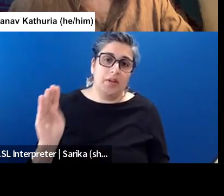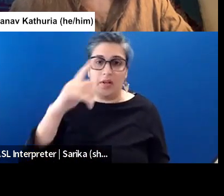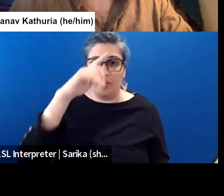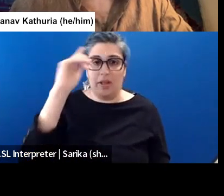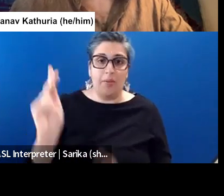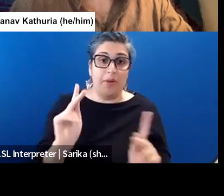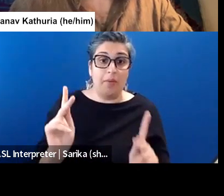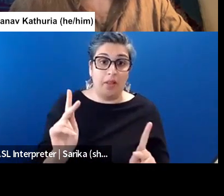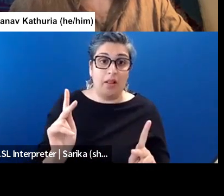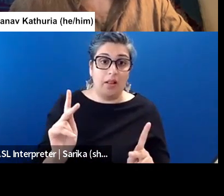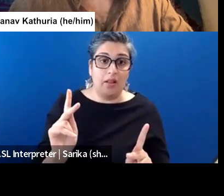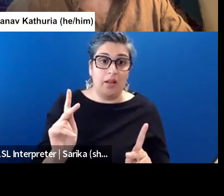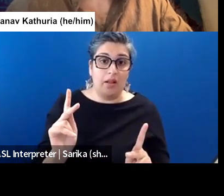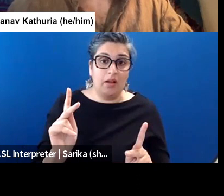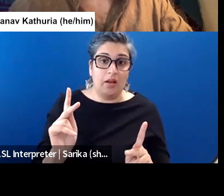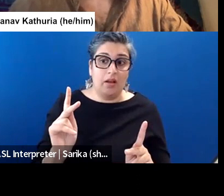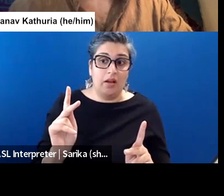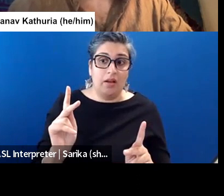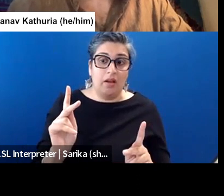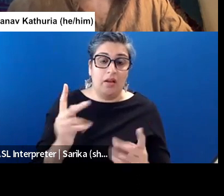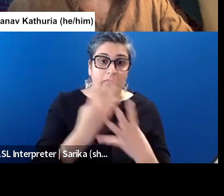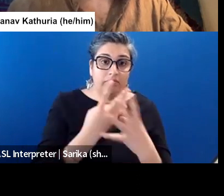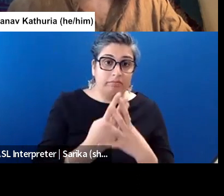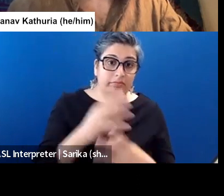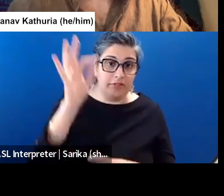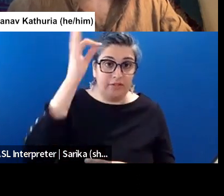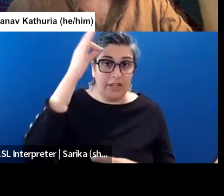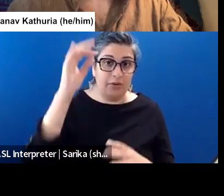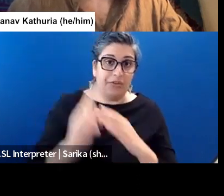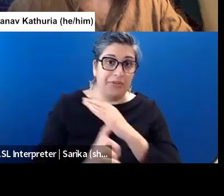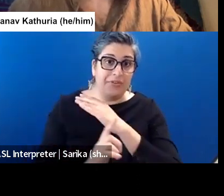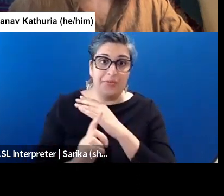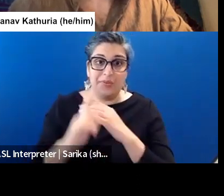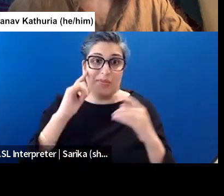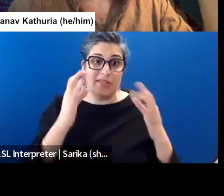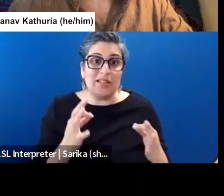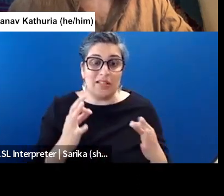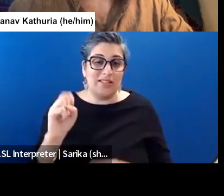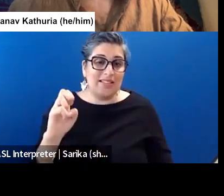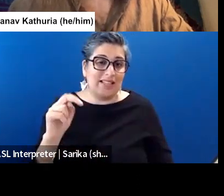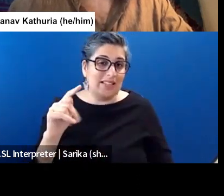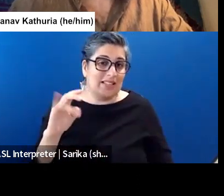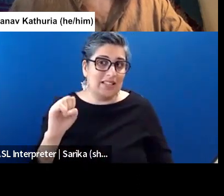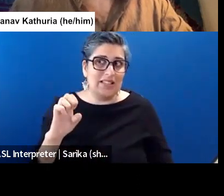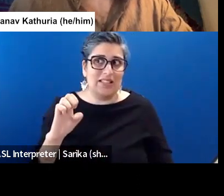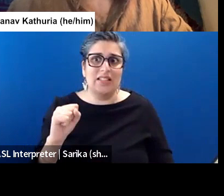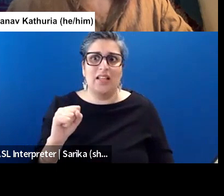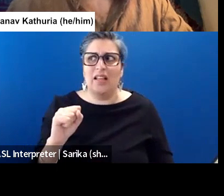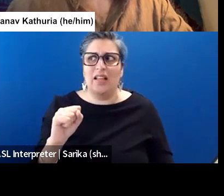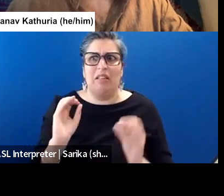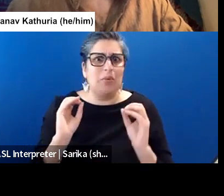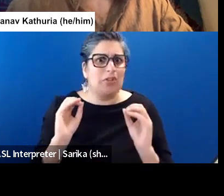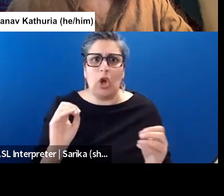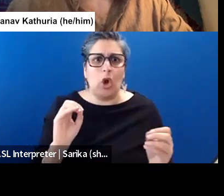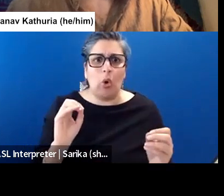people serving federal sentences who found no relief as a result of the First Step Act. So it was not